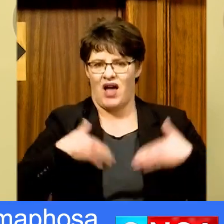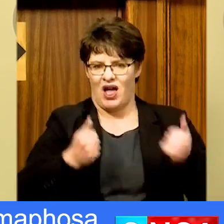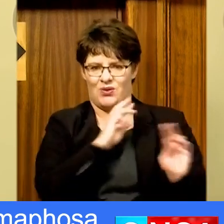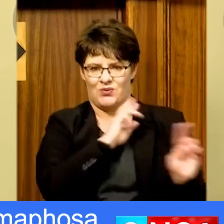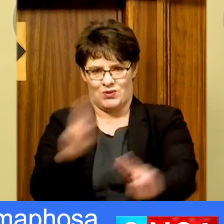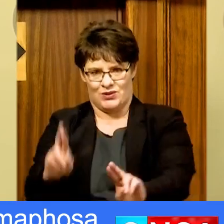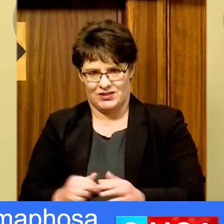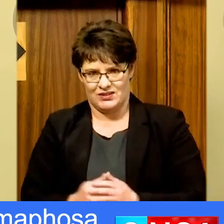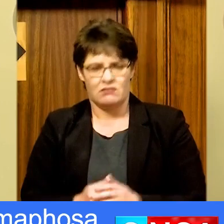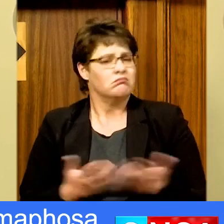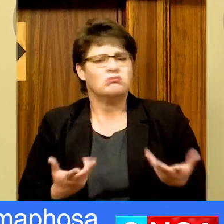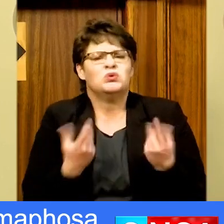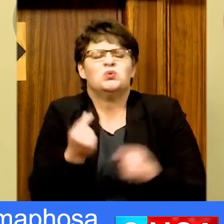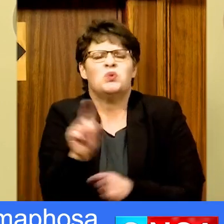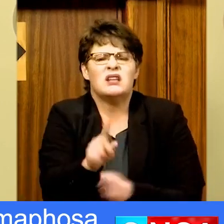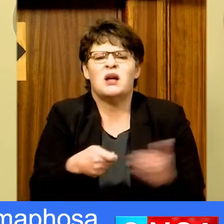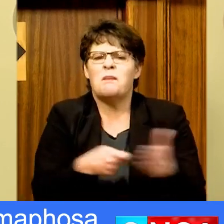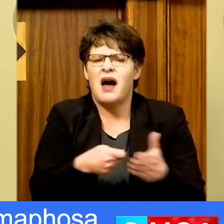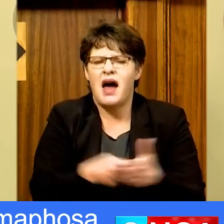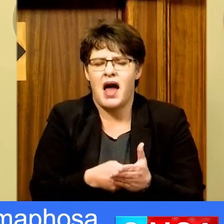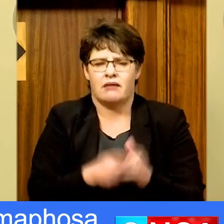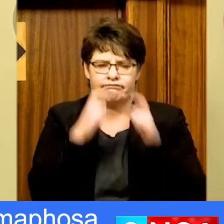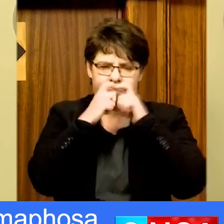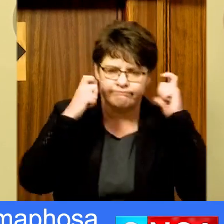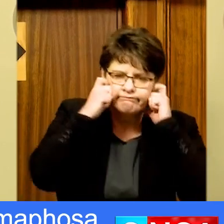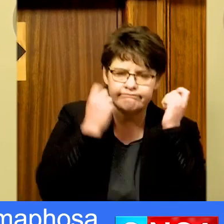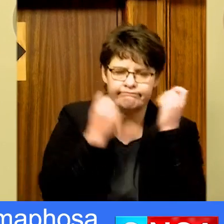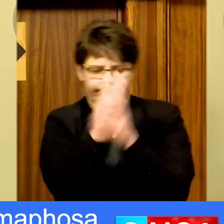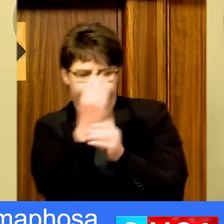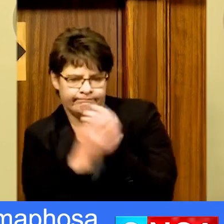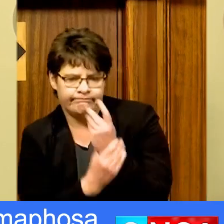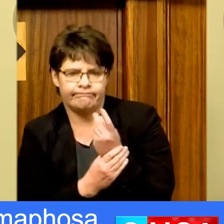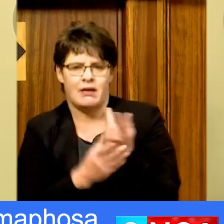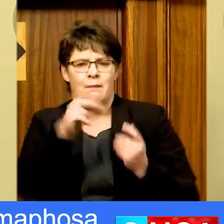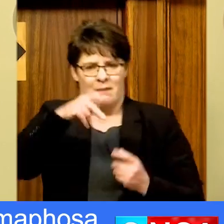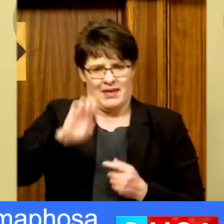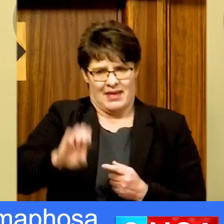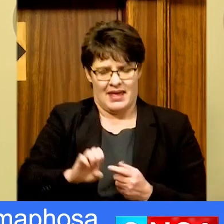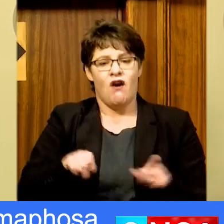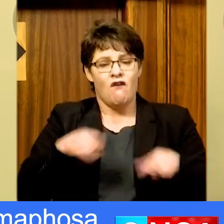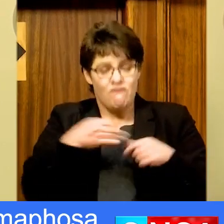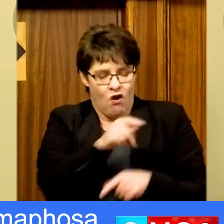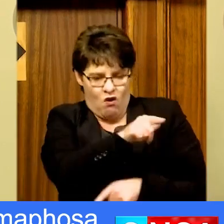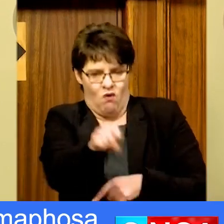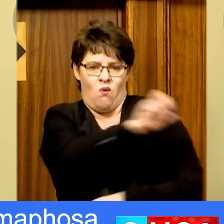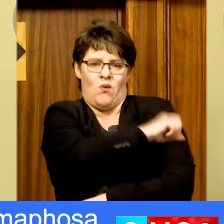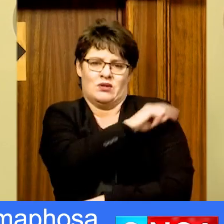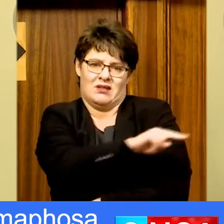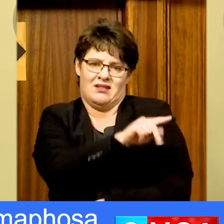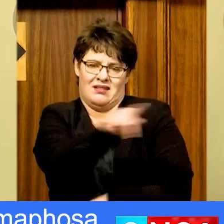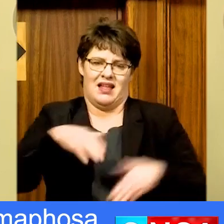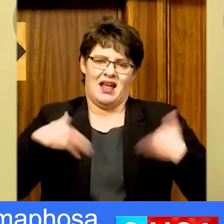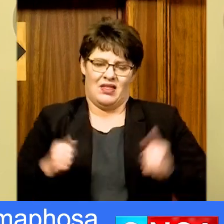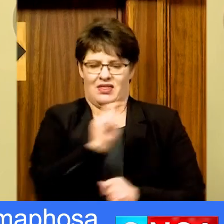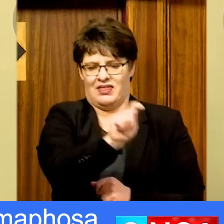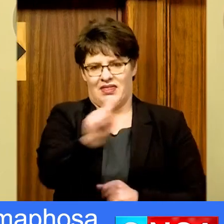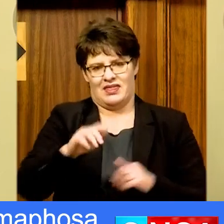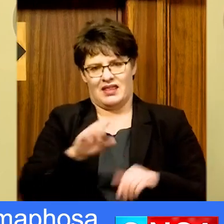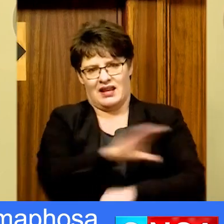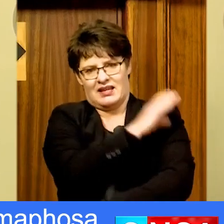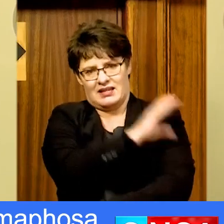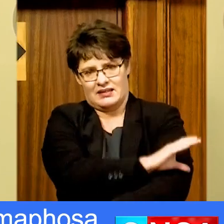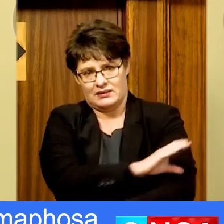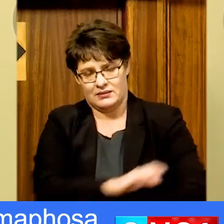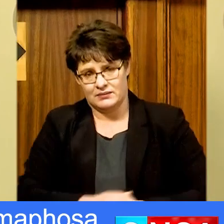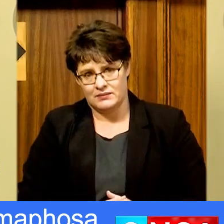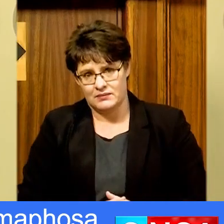providing personal protective equipment and other supplies for our health facilities. It is